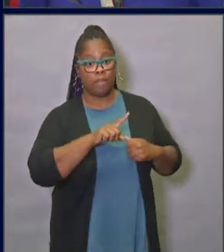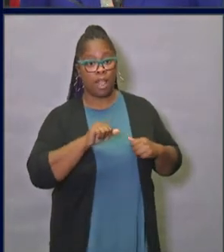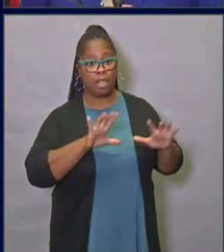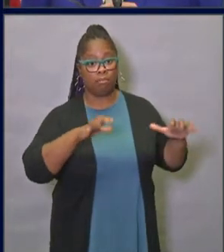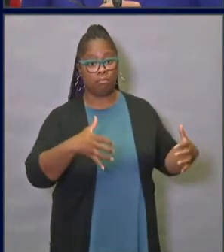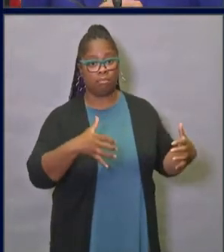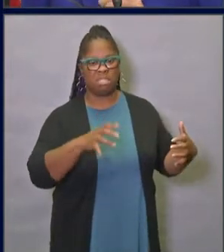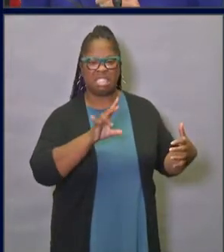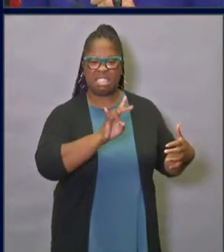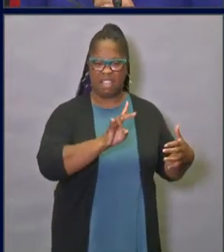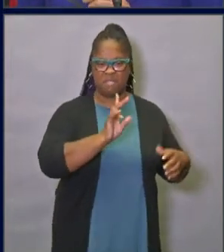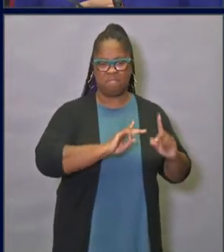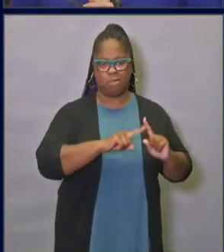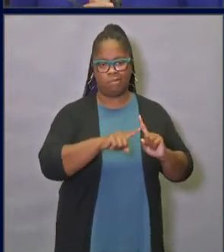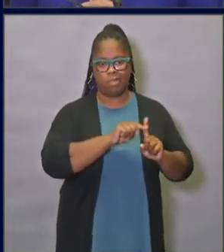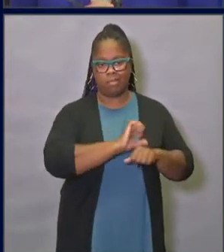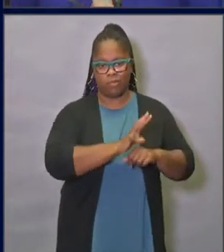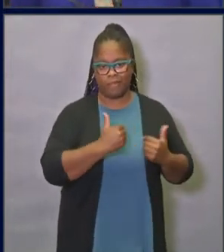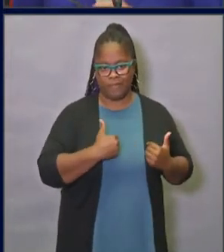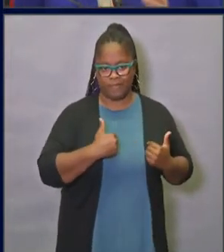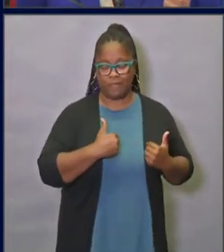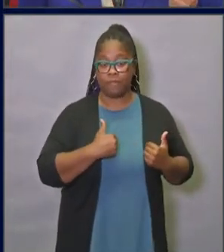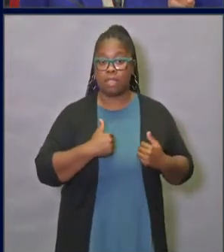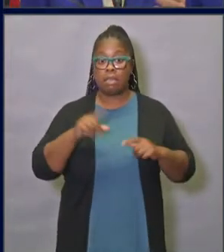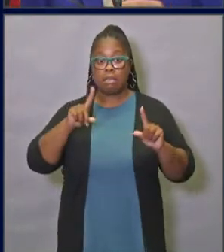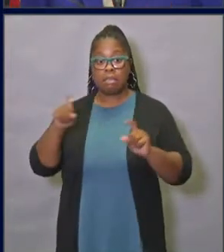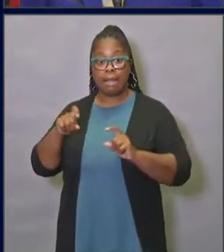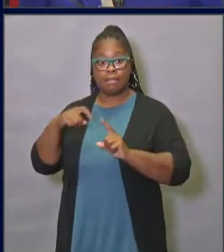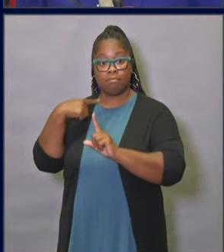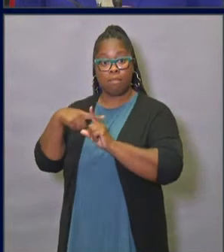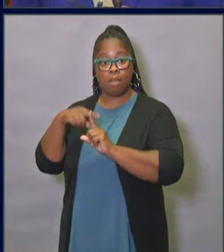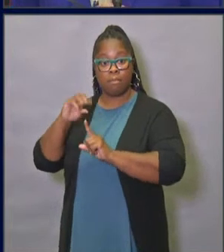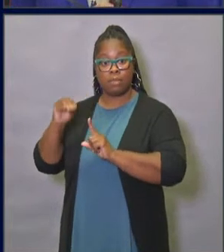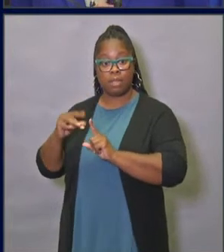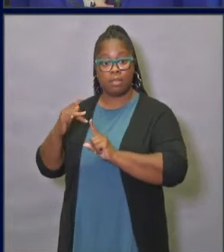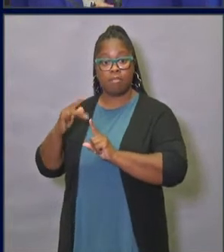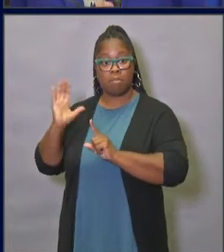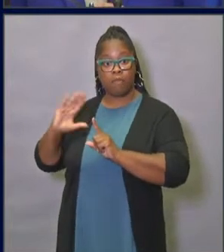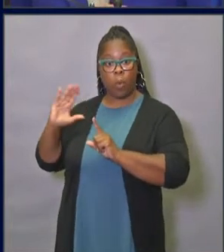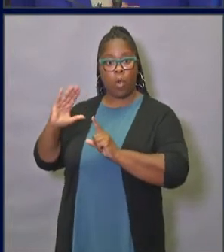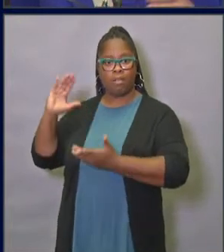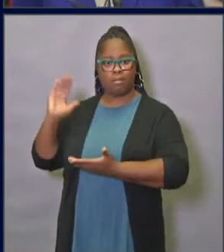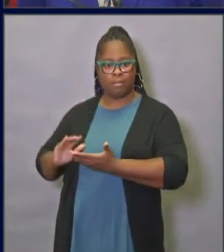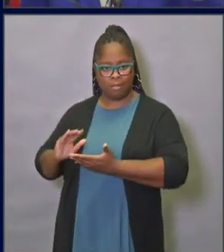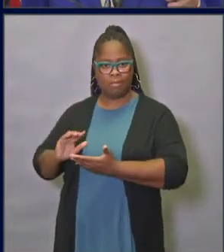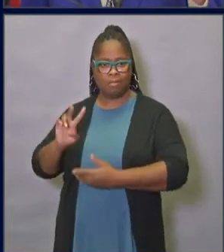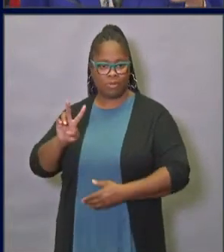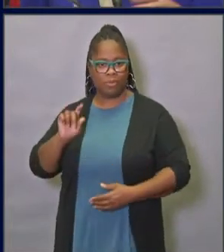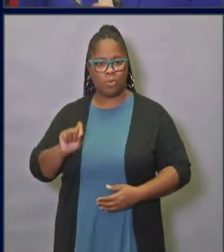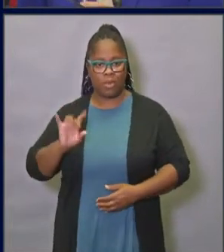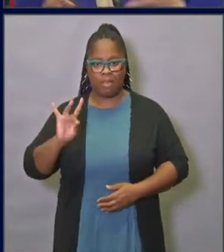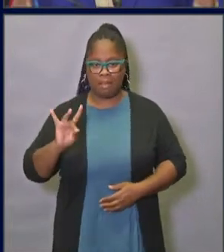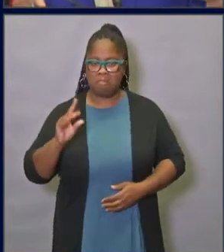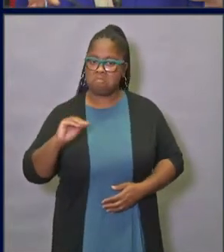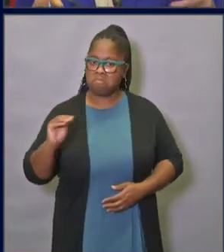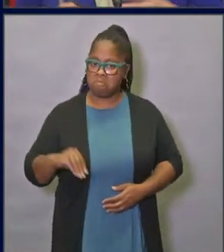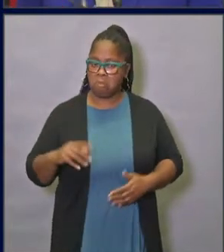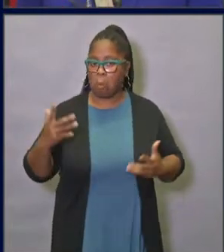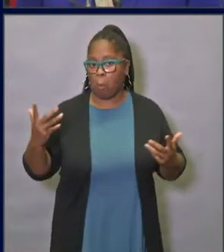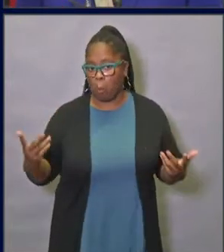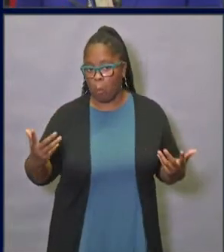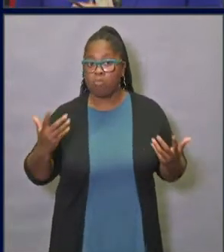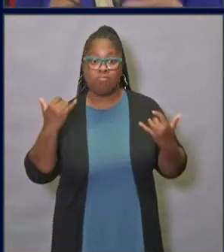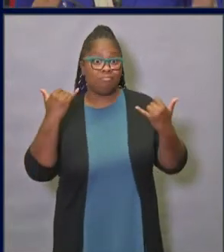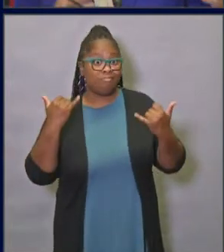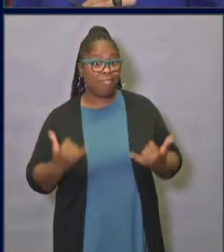And the test positivity percent also dropped to 2.8. So you can see we